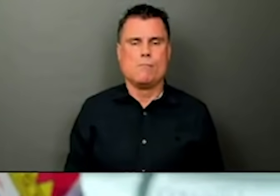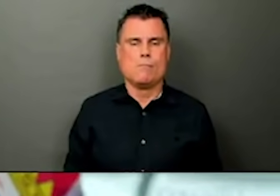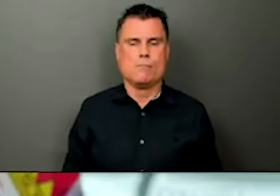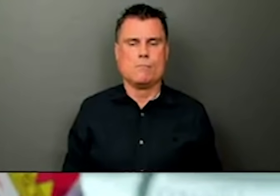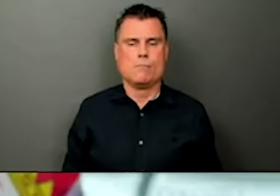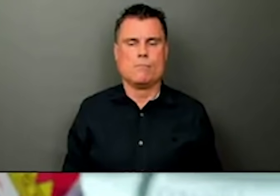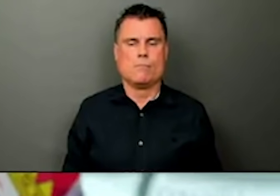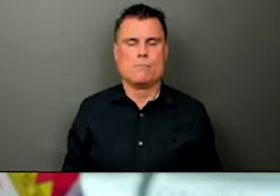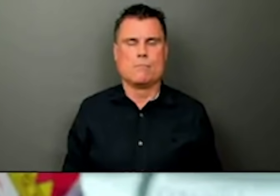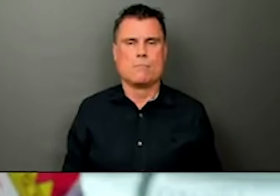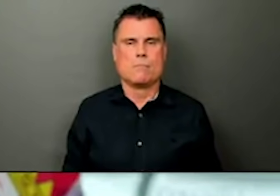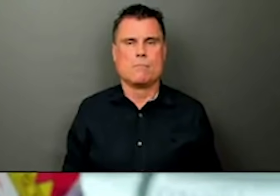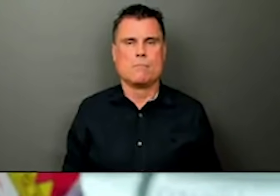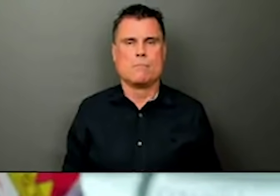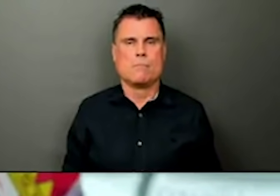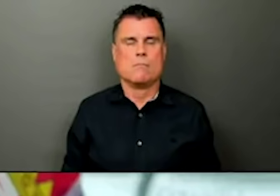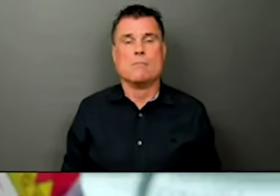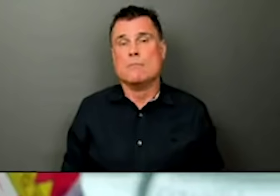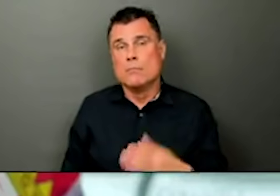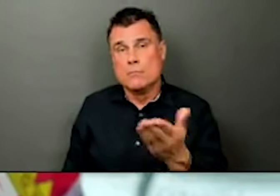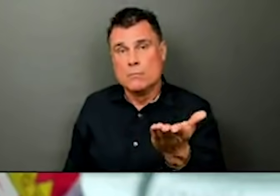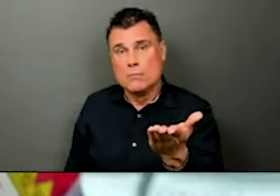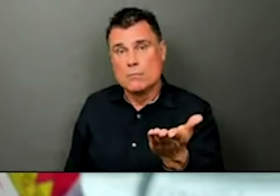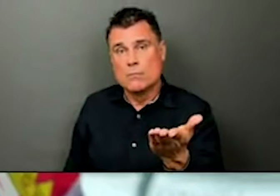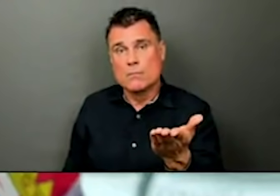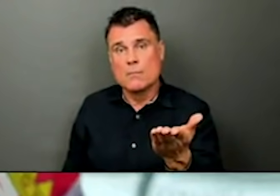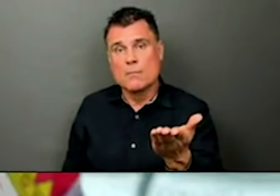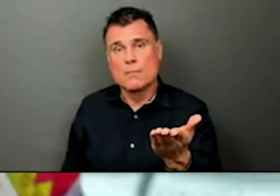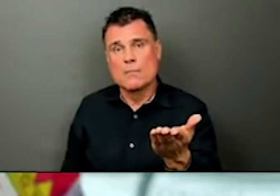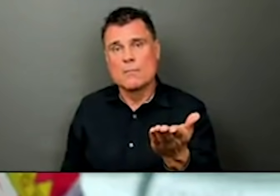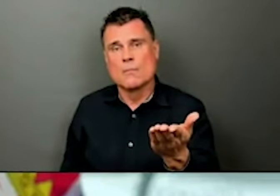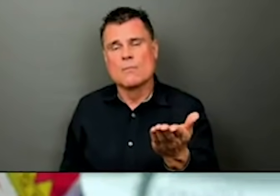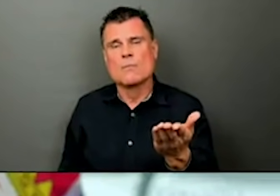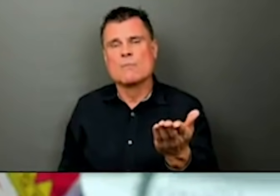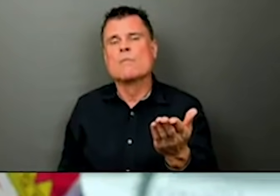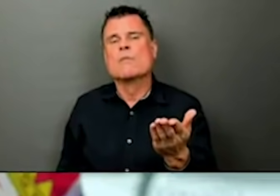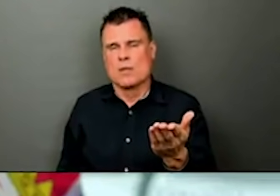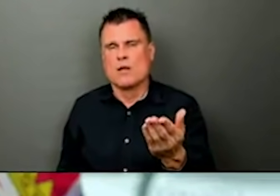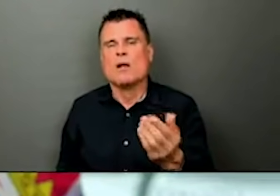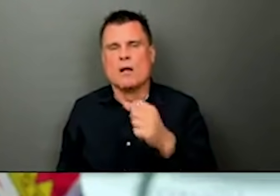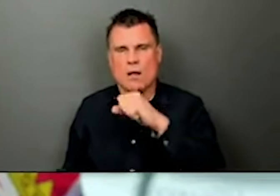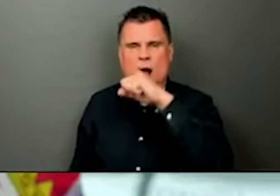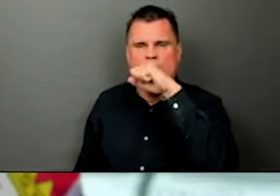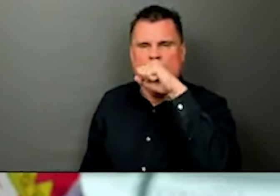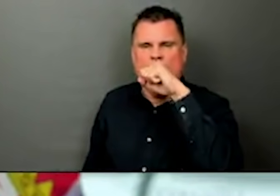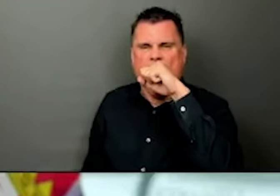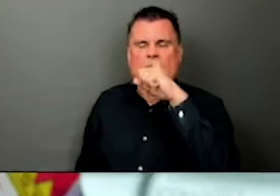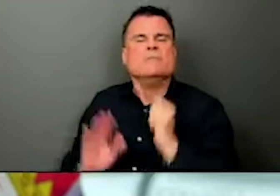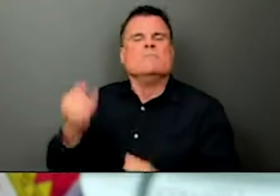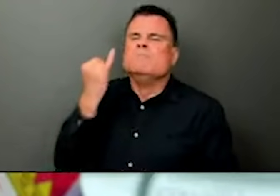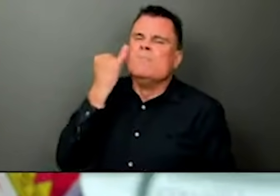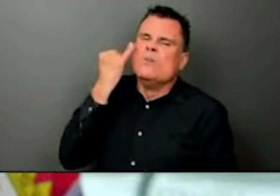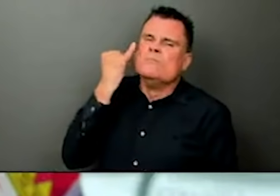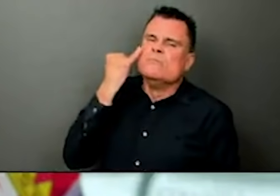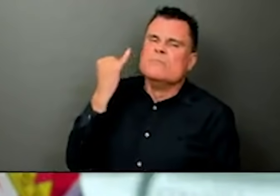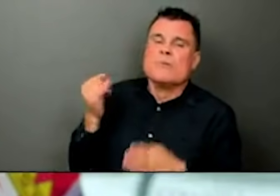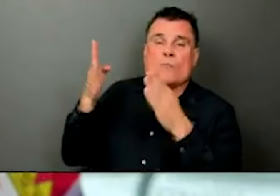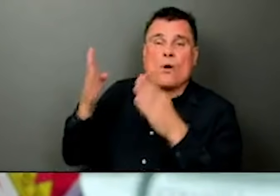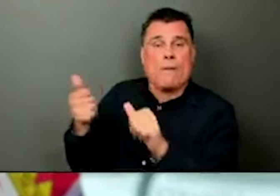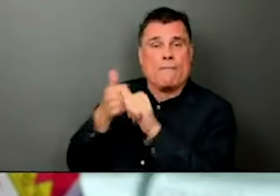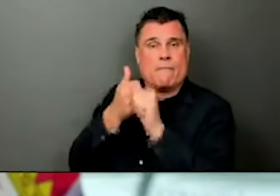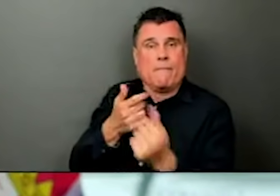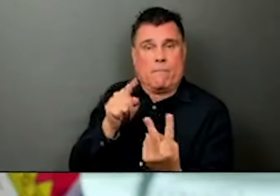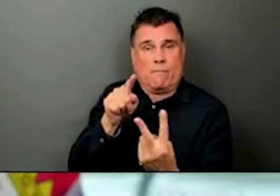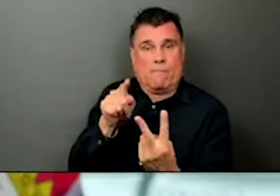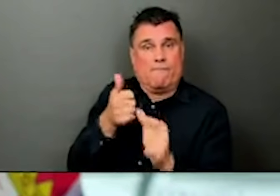provide details to people on when they will receive their second dose? For example, if they received AstraZeneca